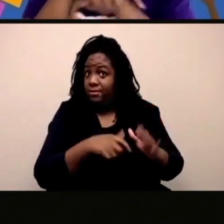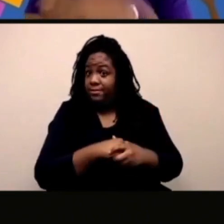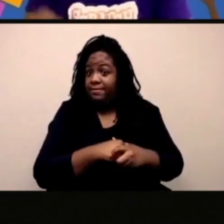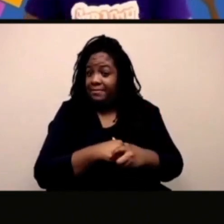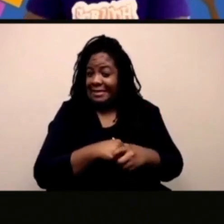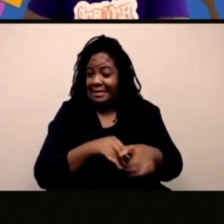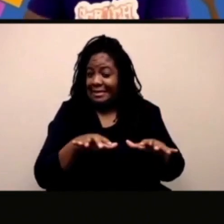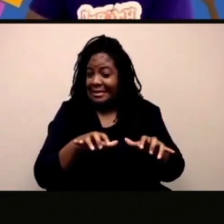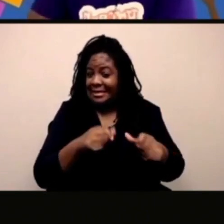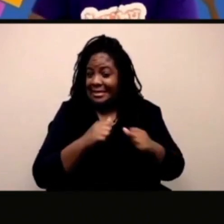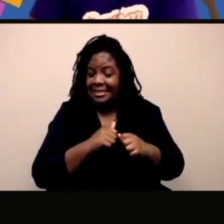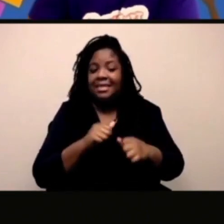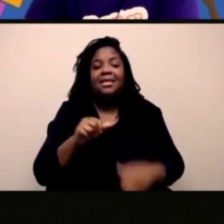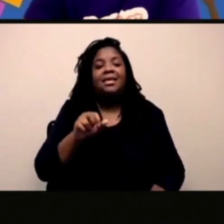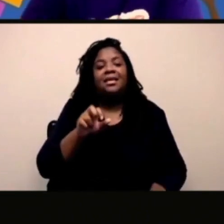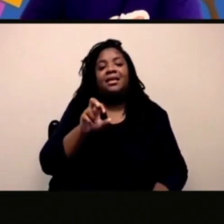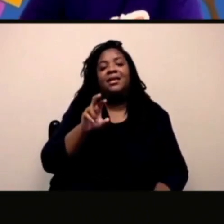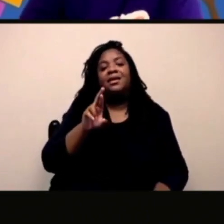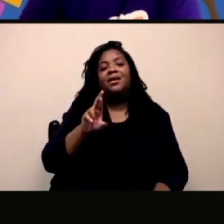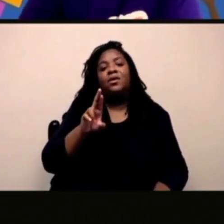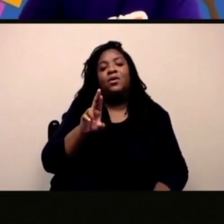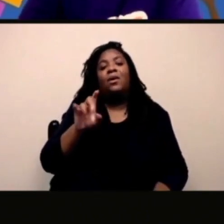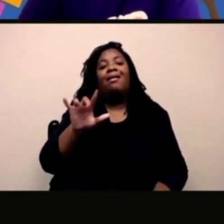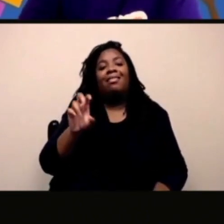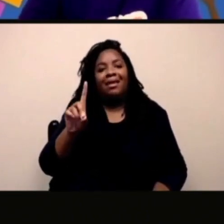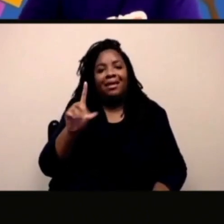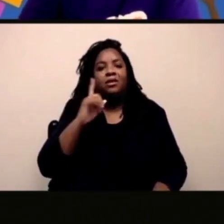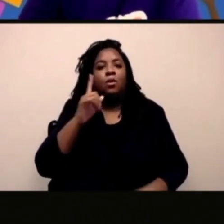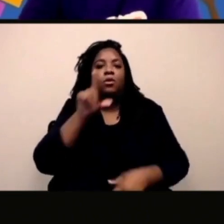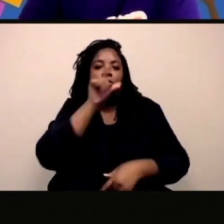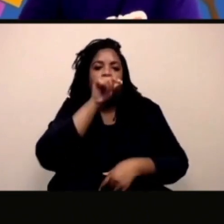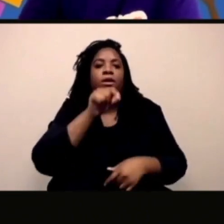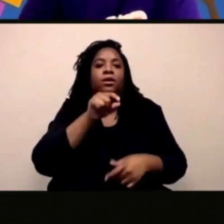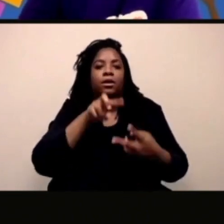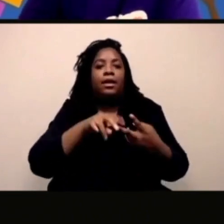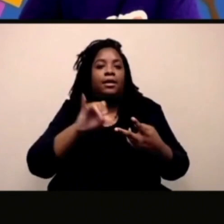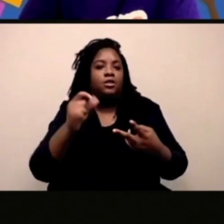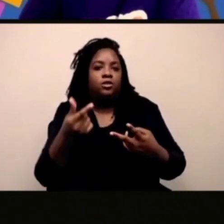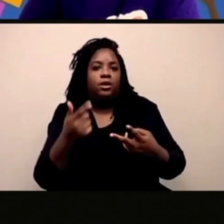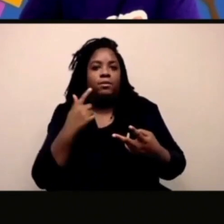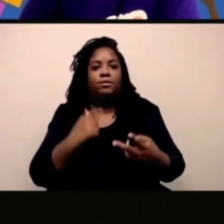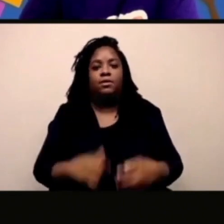at Mr. Reuland on both platforms. Excited to be here.